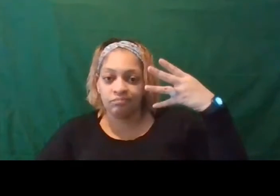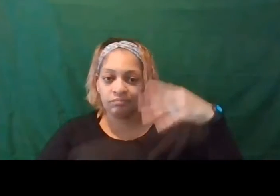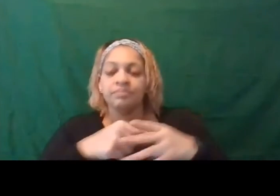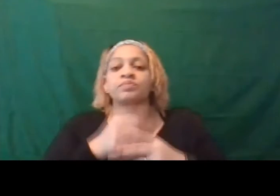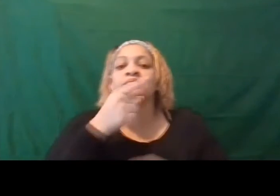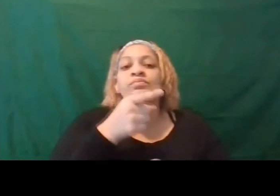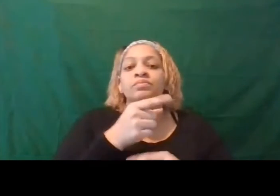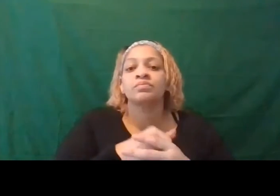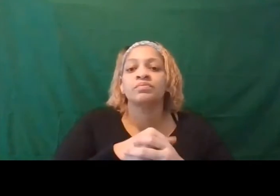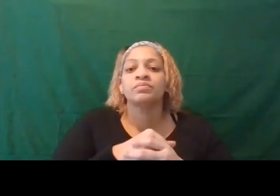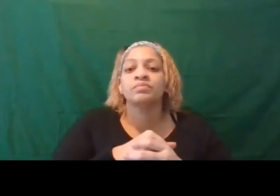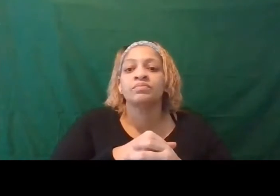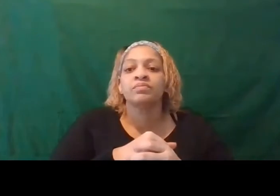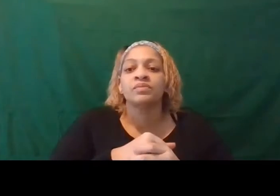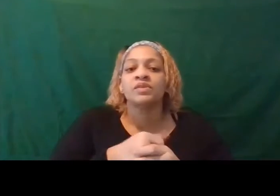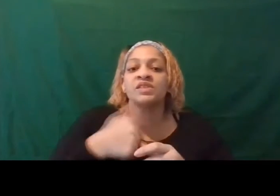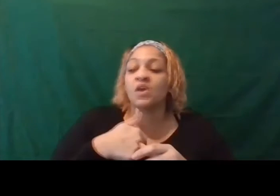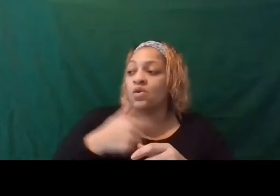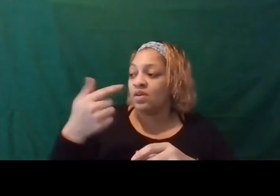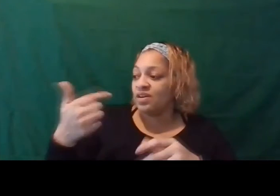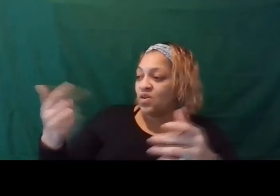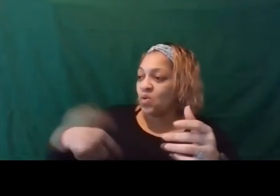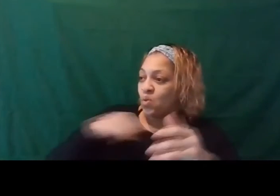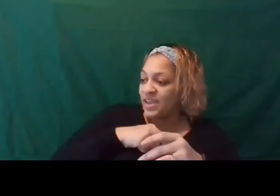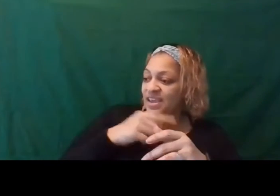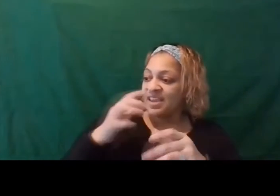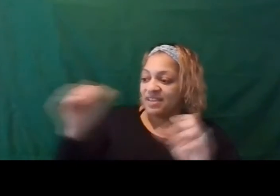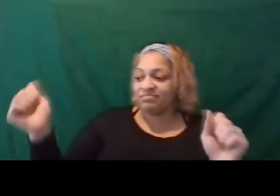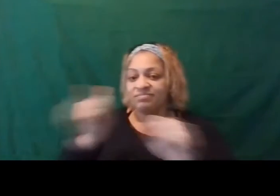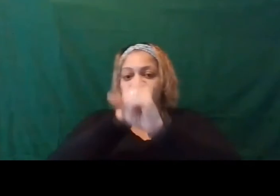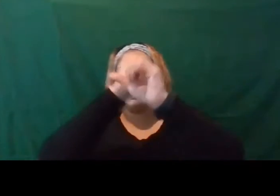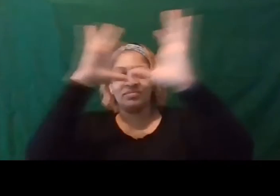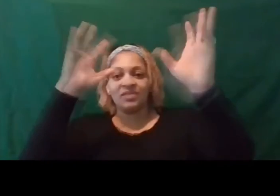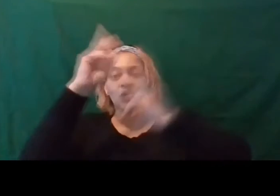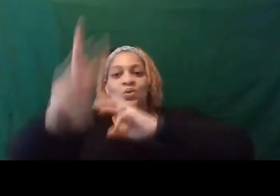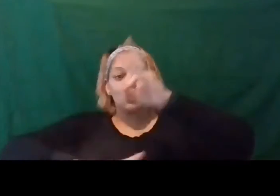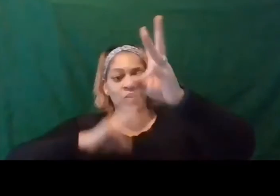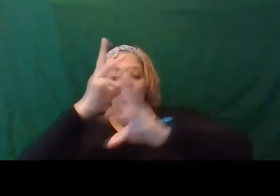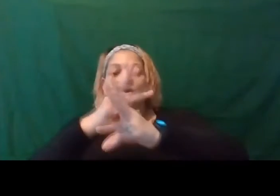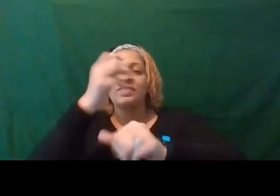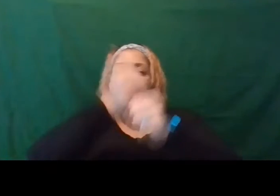From the CSL Global Vision, we envision a world where each and every person has enough